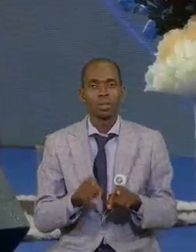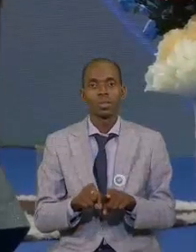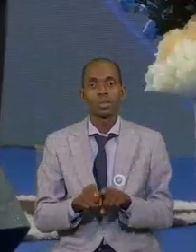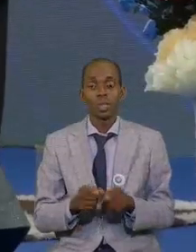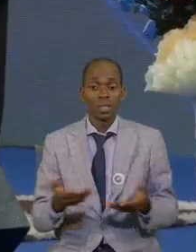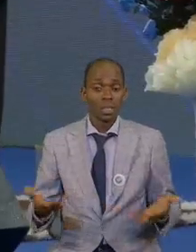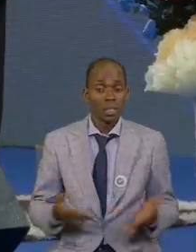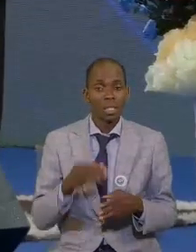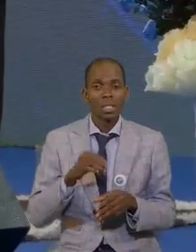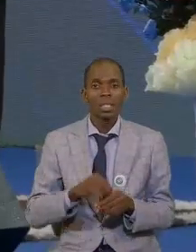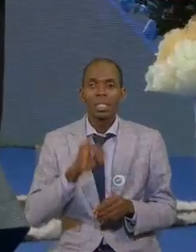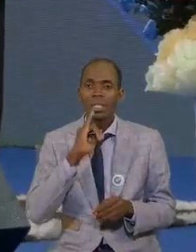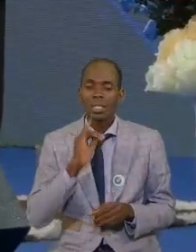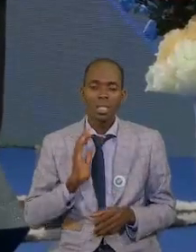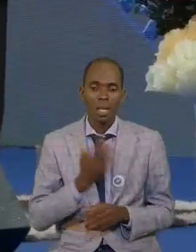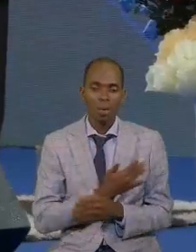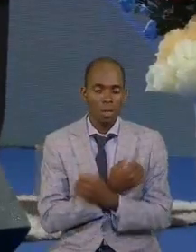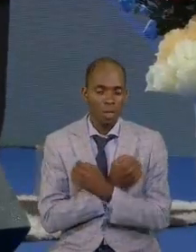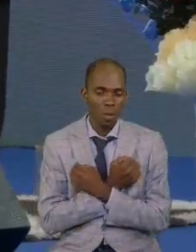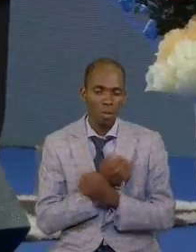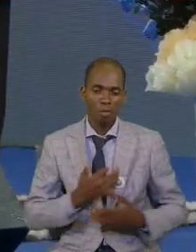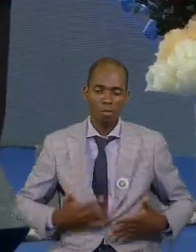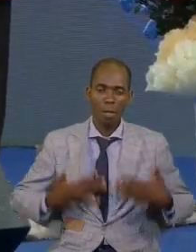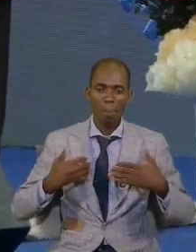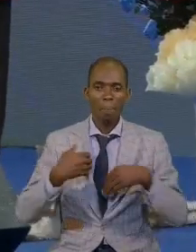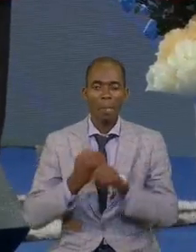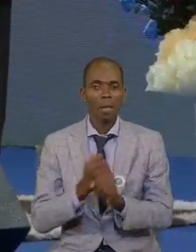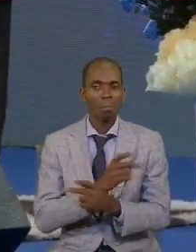Herein is our love, is a life made perfect,